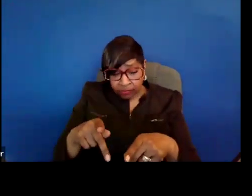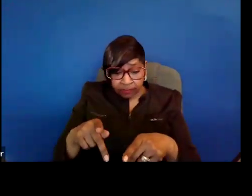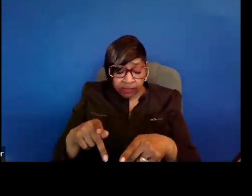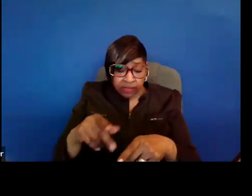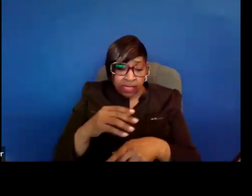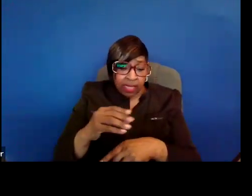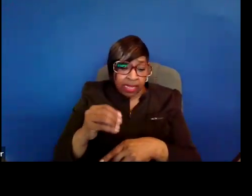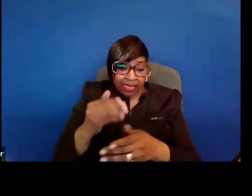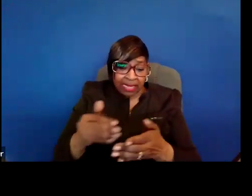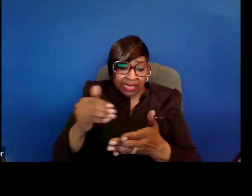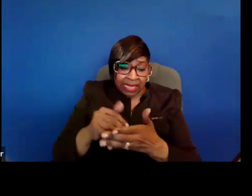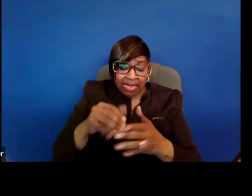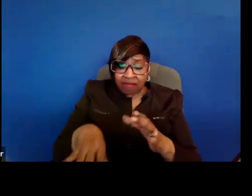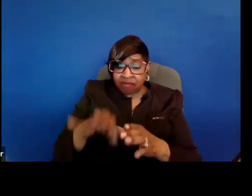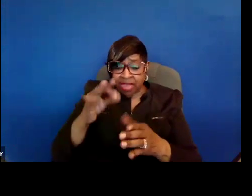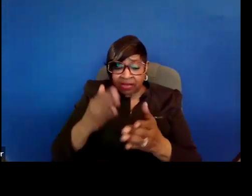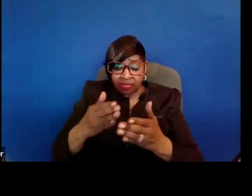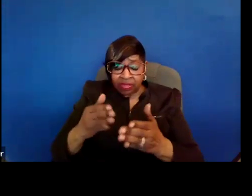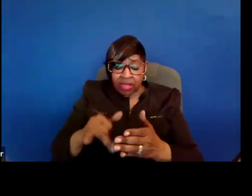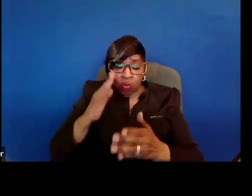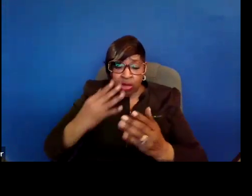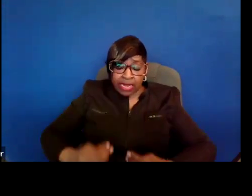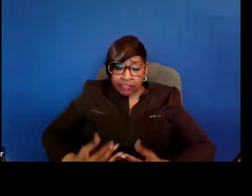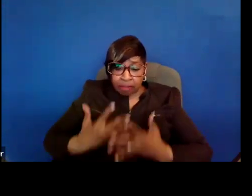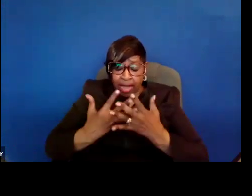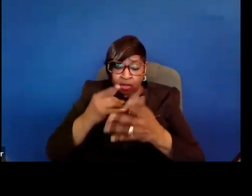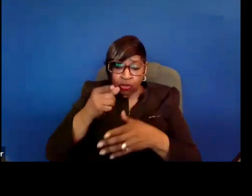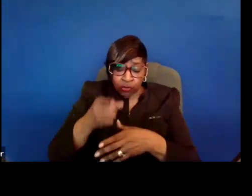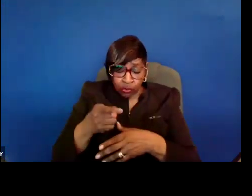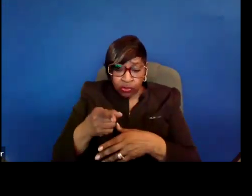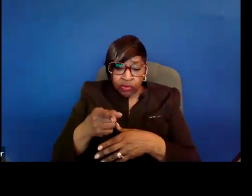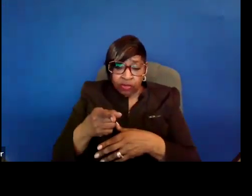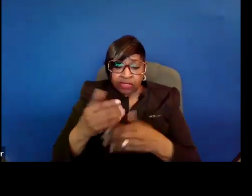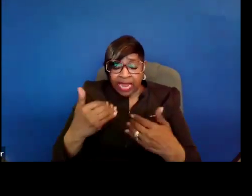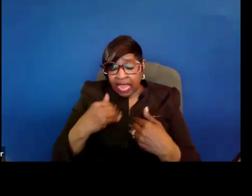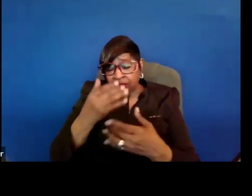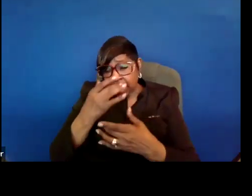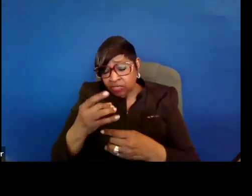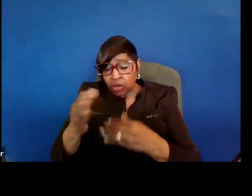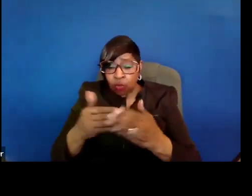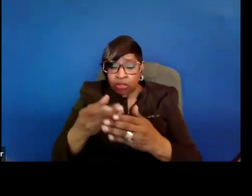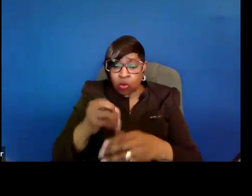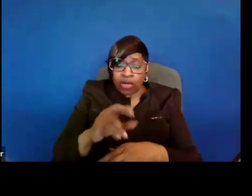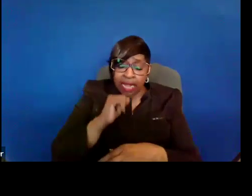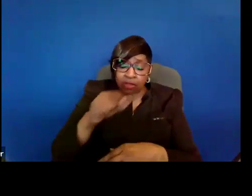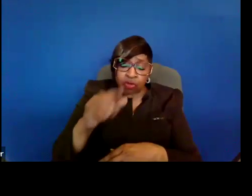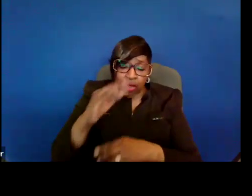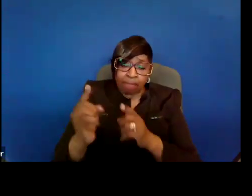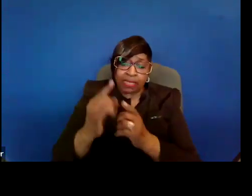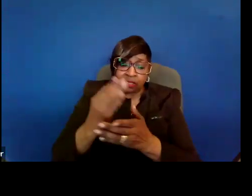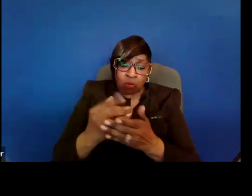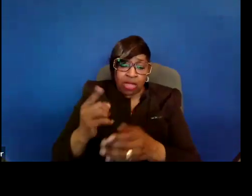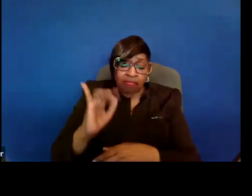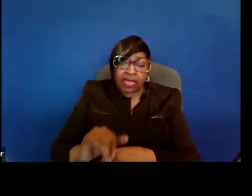And yeah, again, find the things that are going to inspire you to, have interest, whether or not you're going to meet someone, because that's not